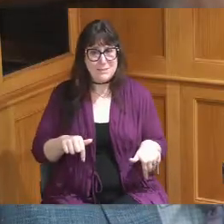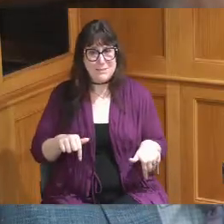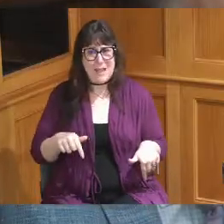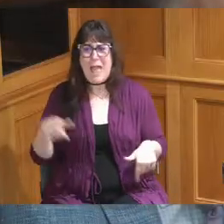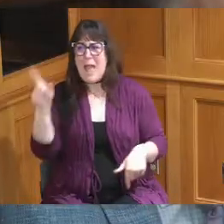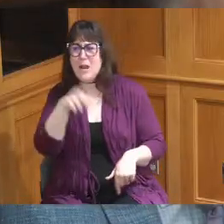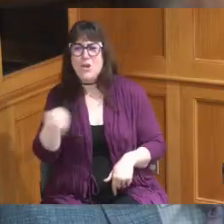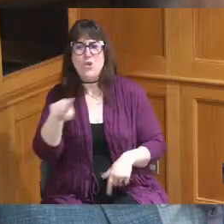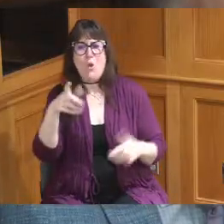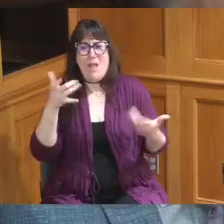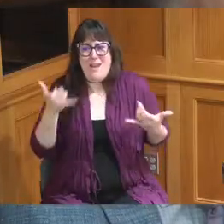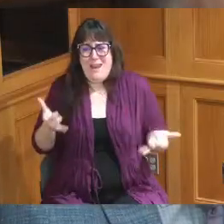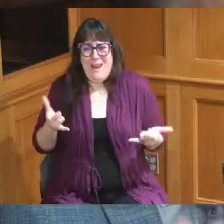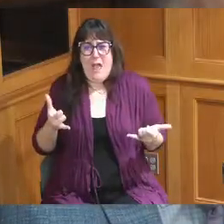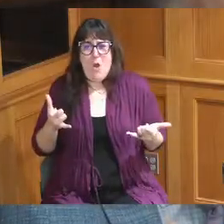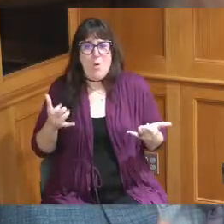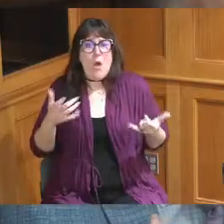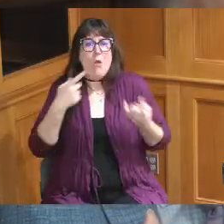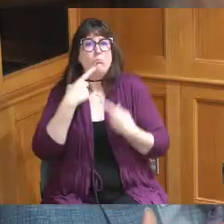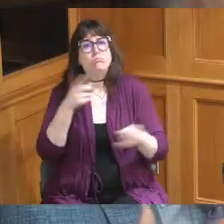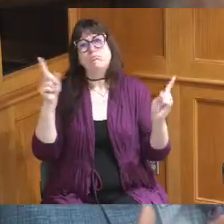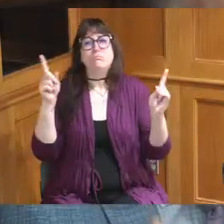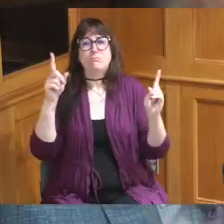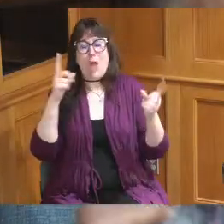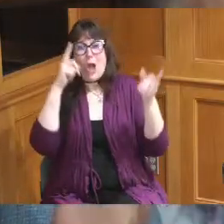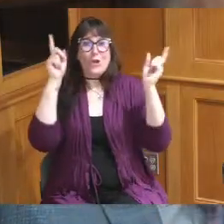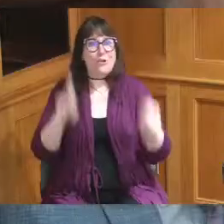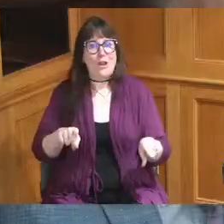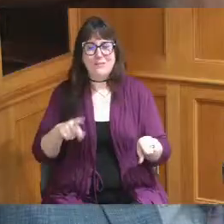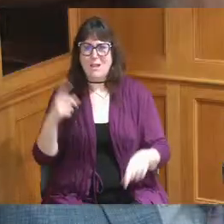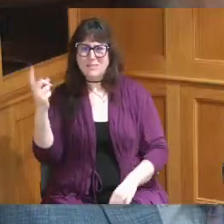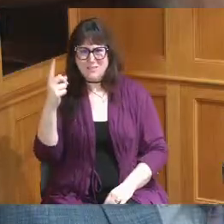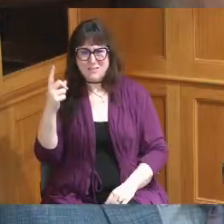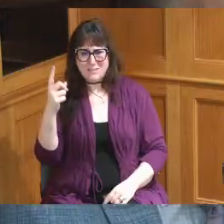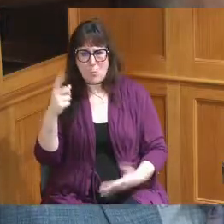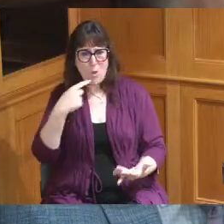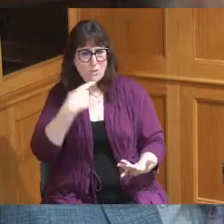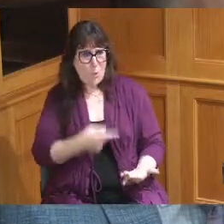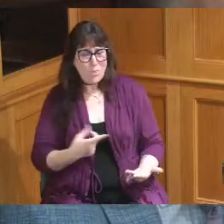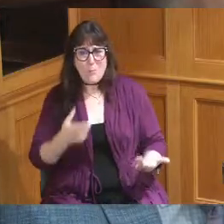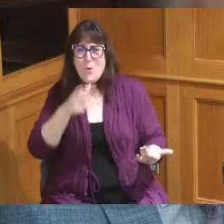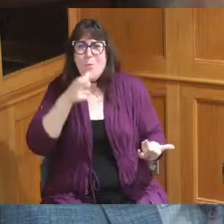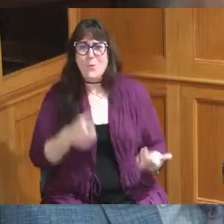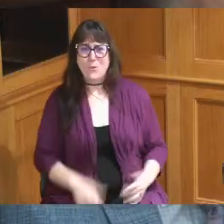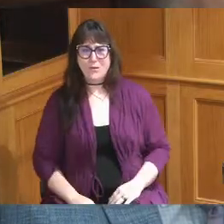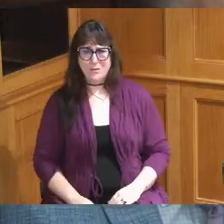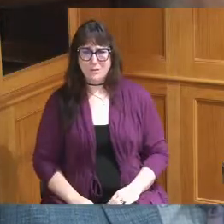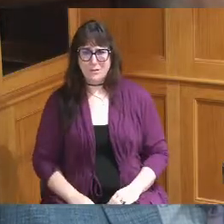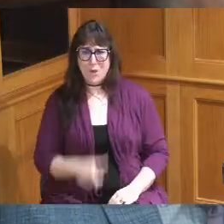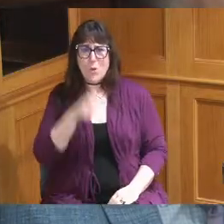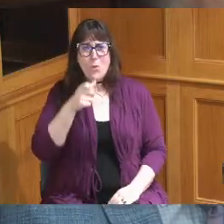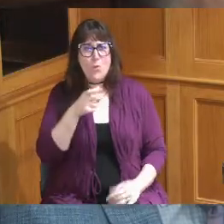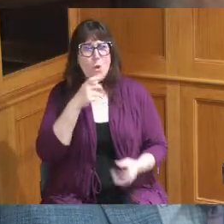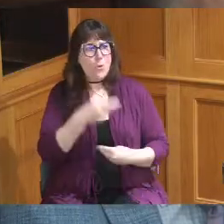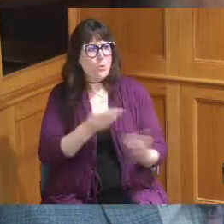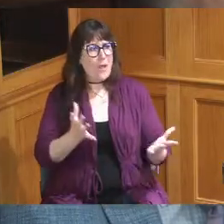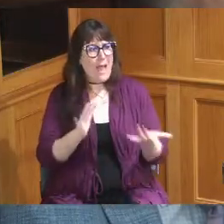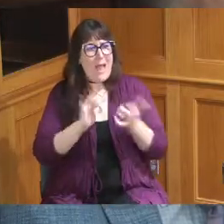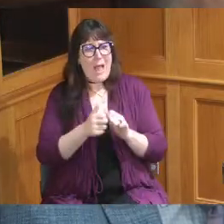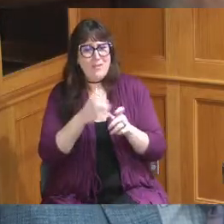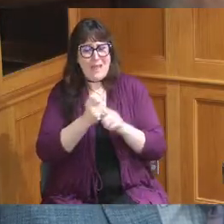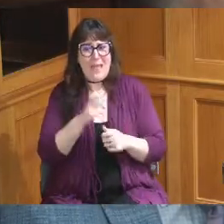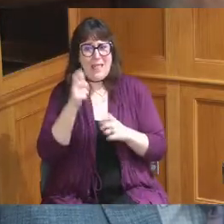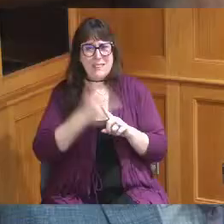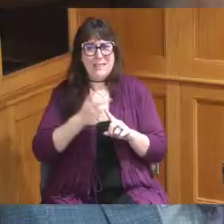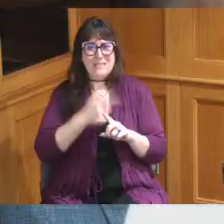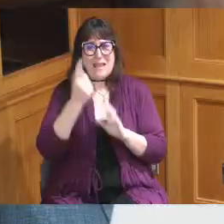we're in the bag. It's a done deal. Somebody gave it to them. Somebody handed it to them. How did they get the lease an